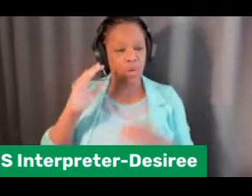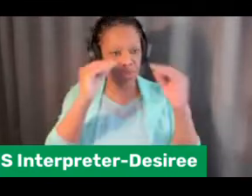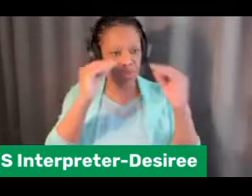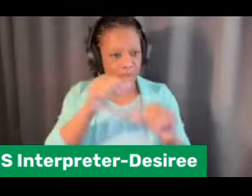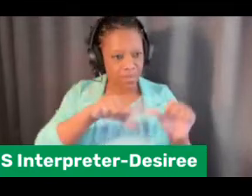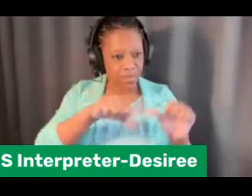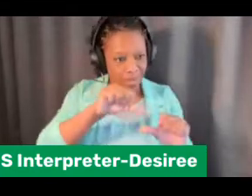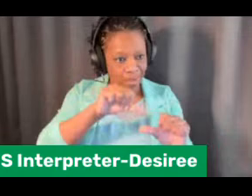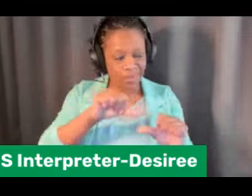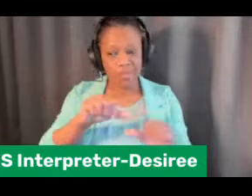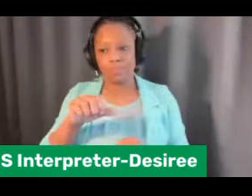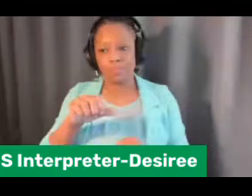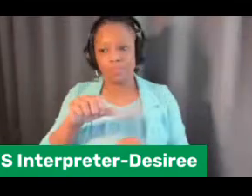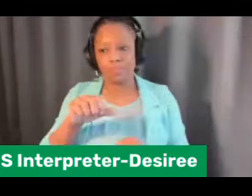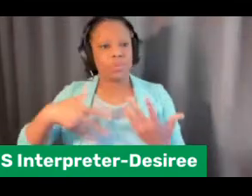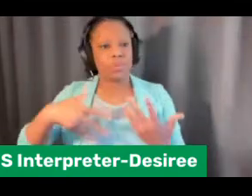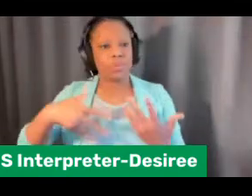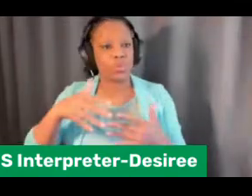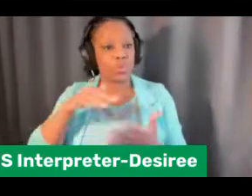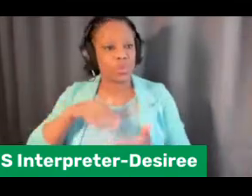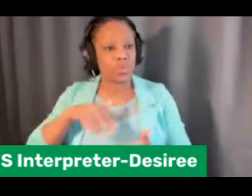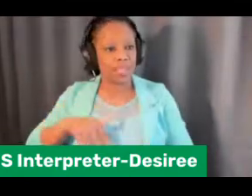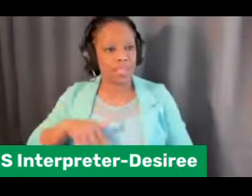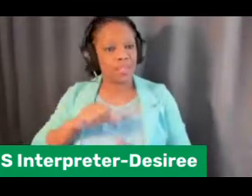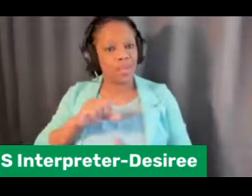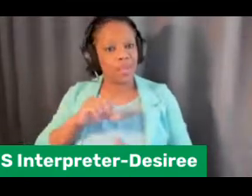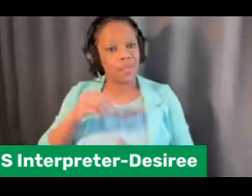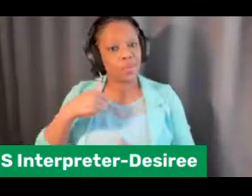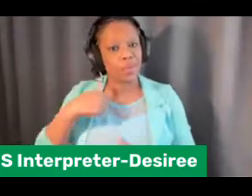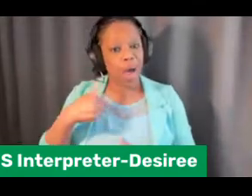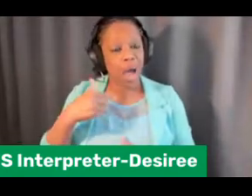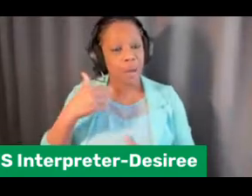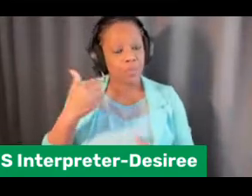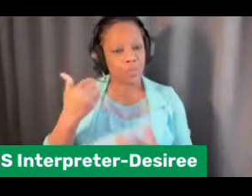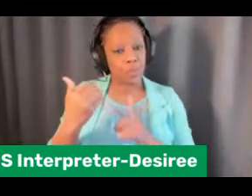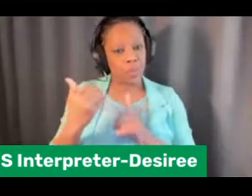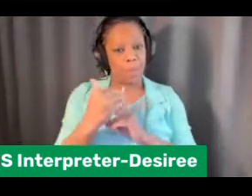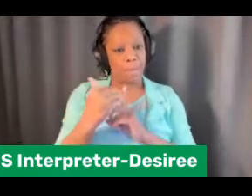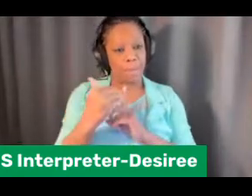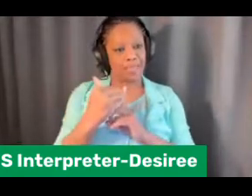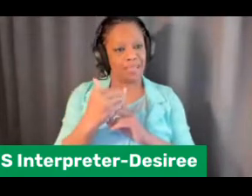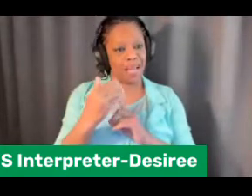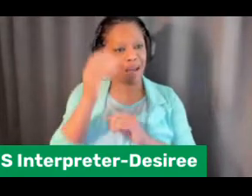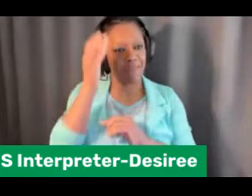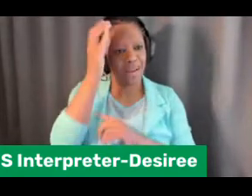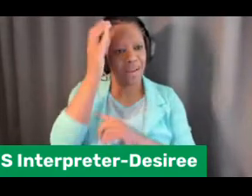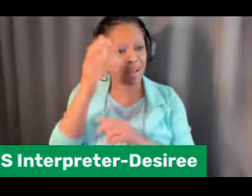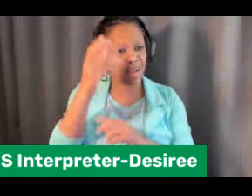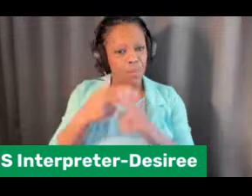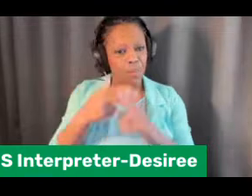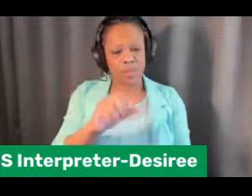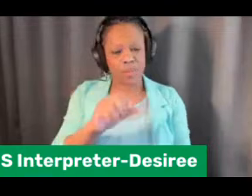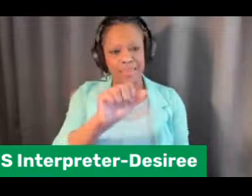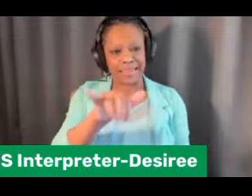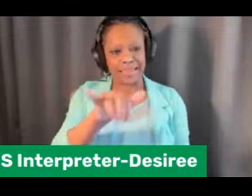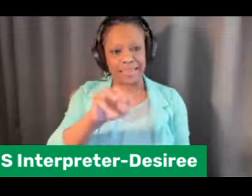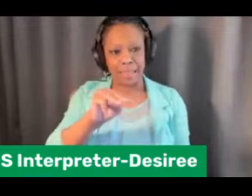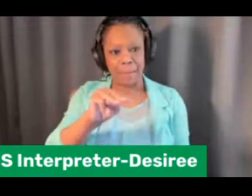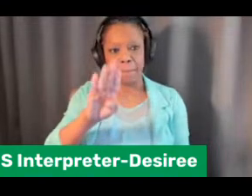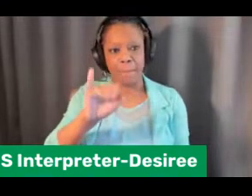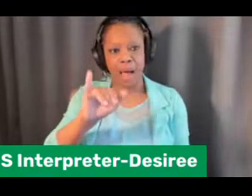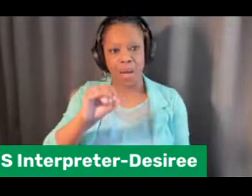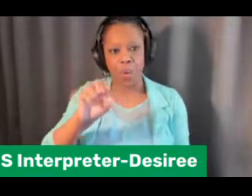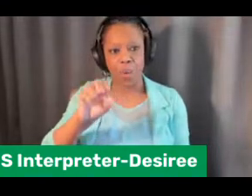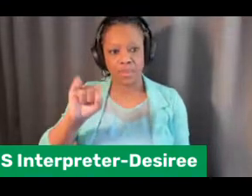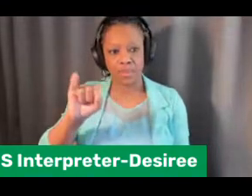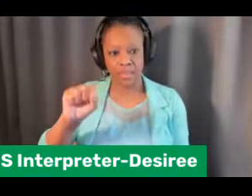the natural world too. And so I'm reminded of this concept called symbiosis. And I want to just show y'all a couple